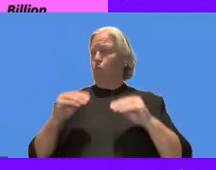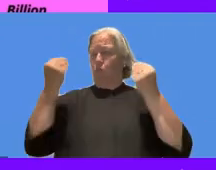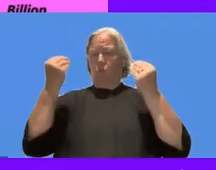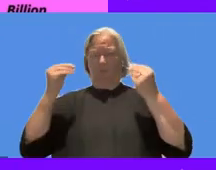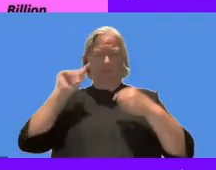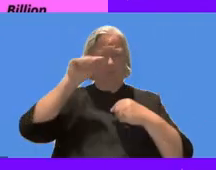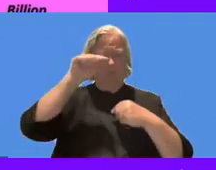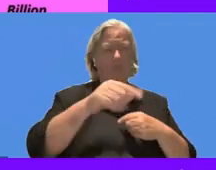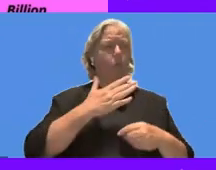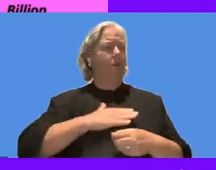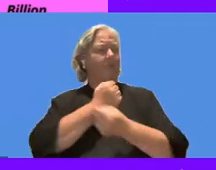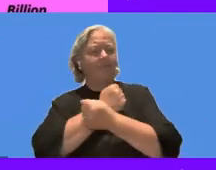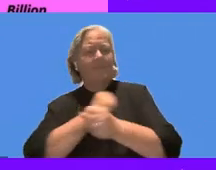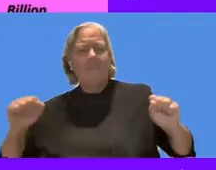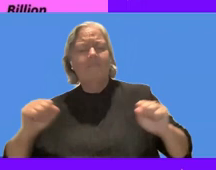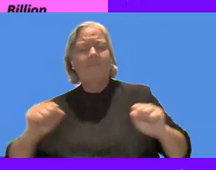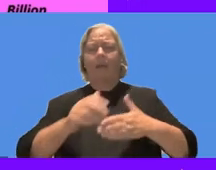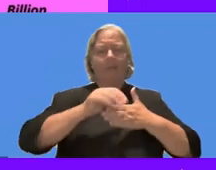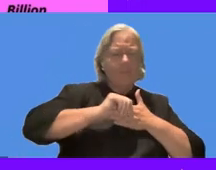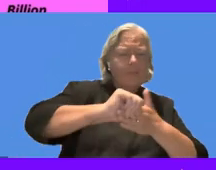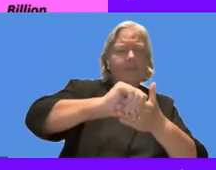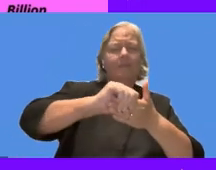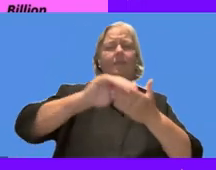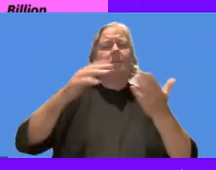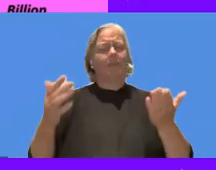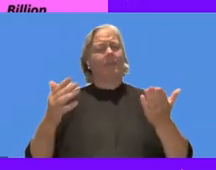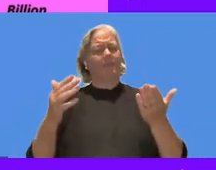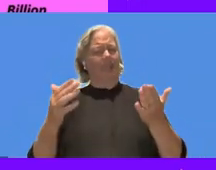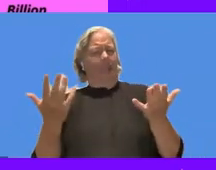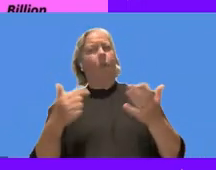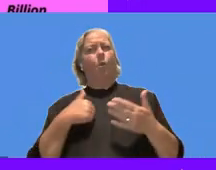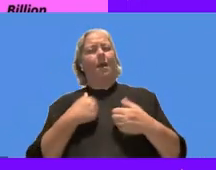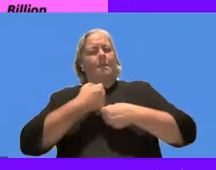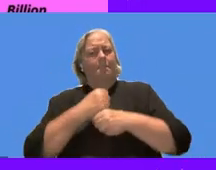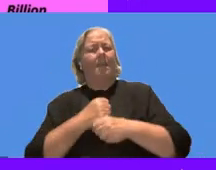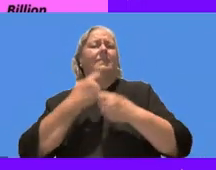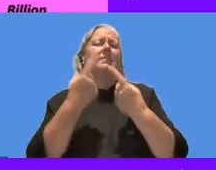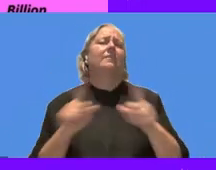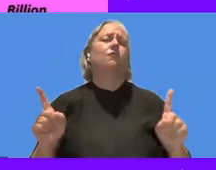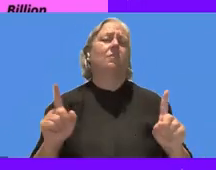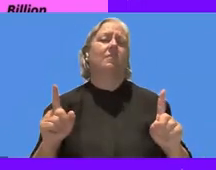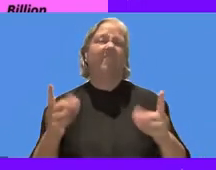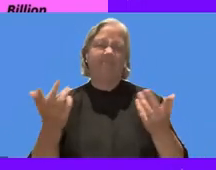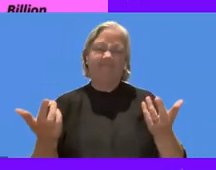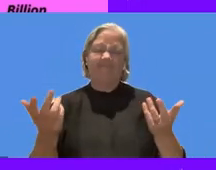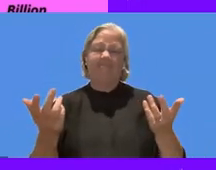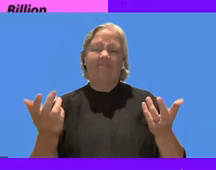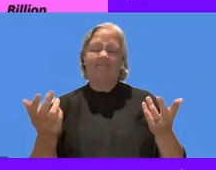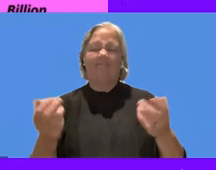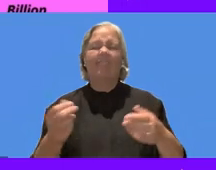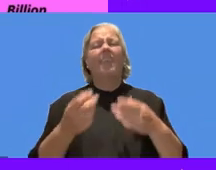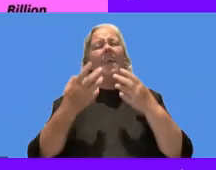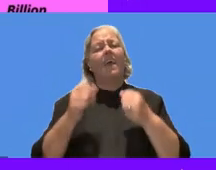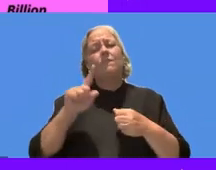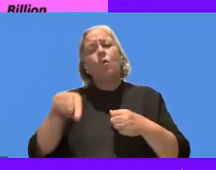be leading it, and to be really making a difference? And the importance of really, you know, I guess adult-led organizations